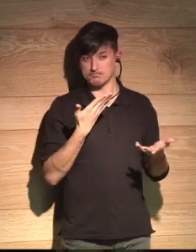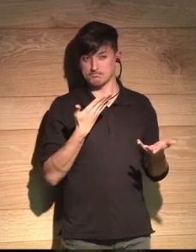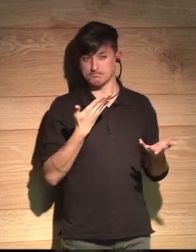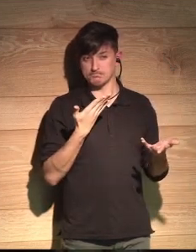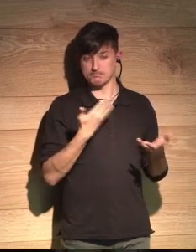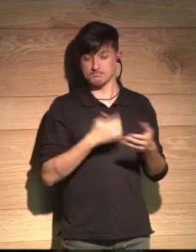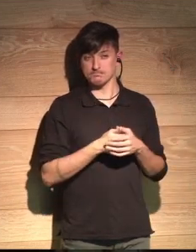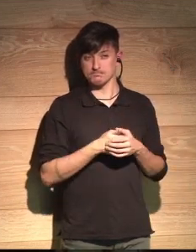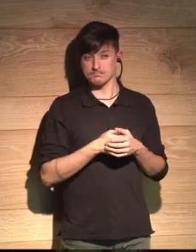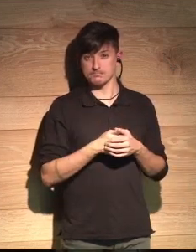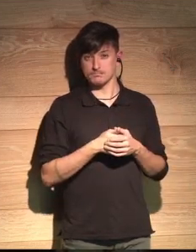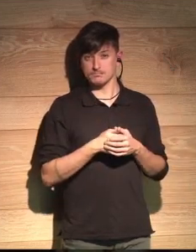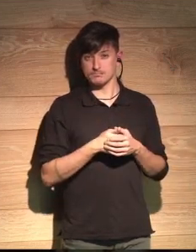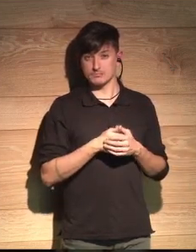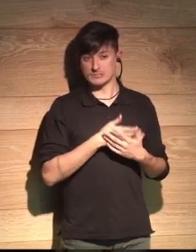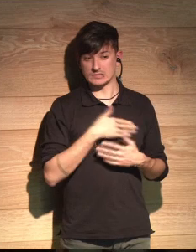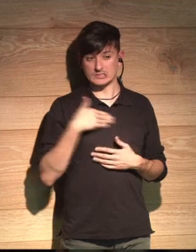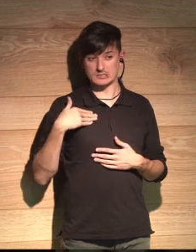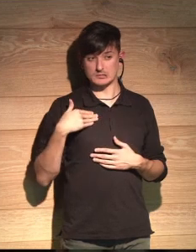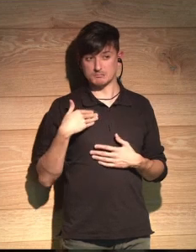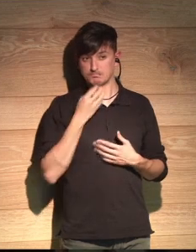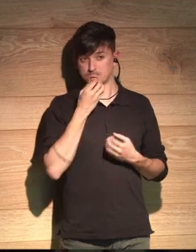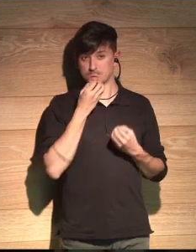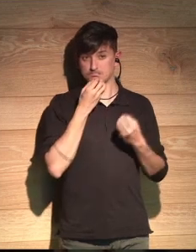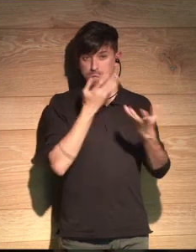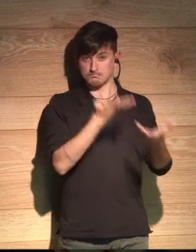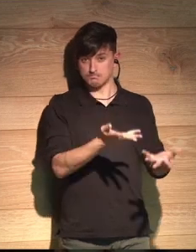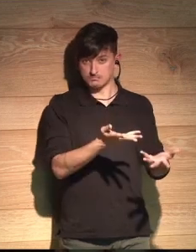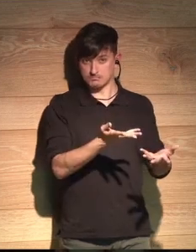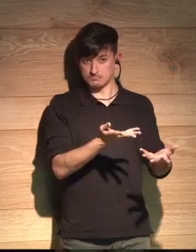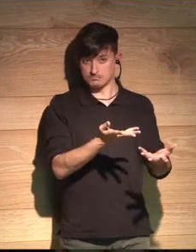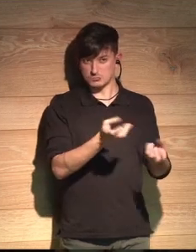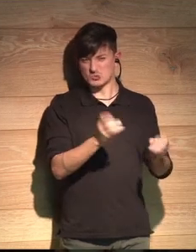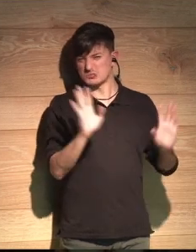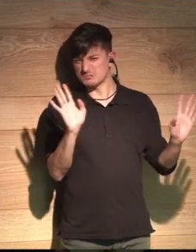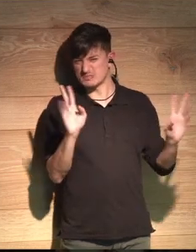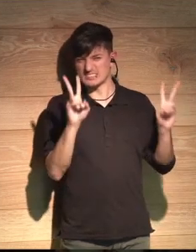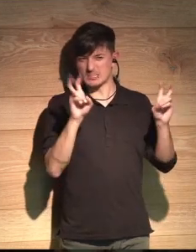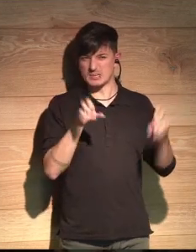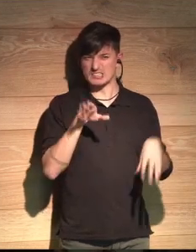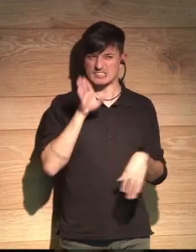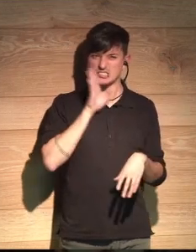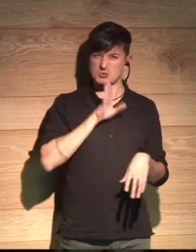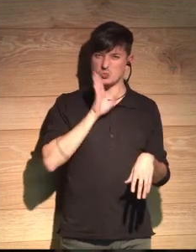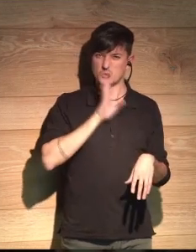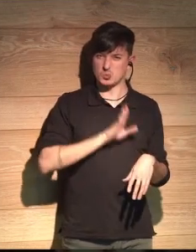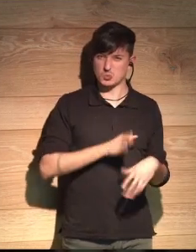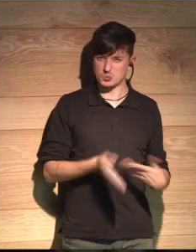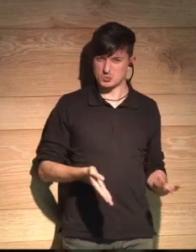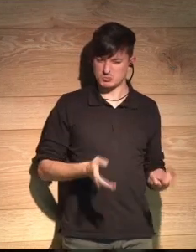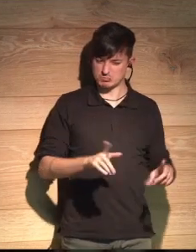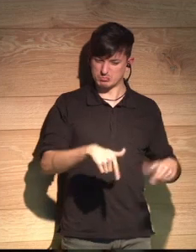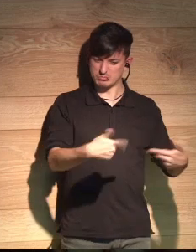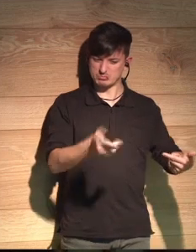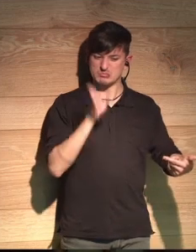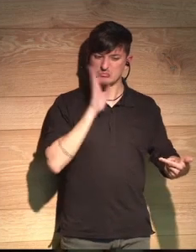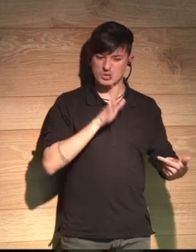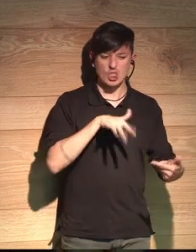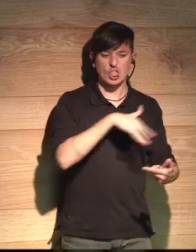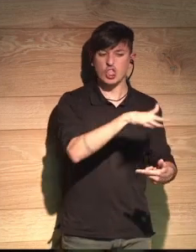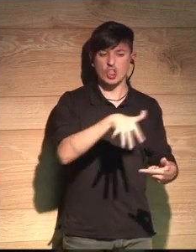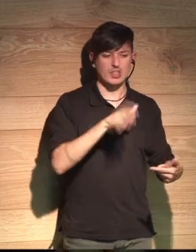you look at this computer, you know everything about it, but when you throw it away, you know very little. So we developed a little tag, which is like a miniature cell phone to track waste